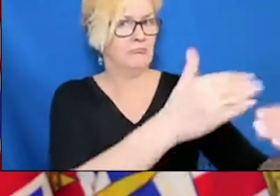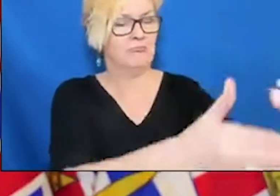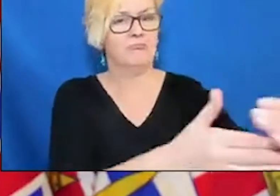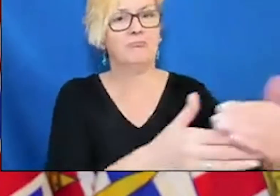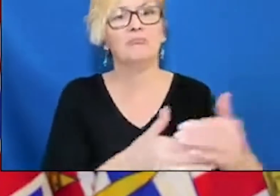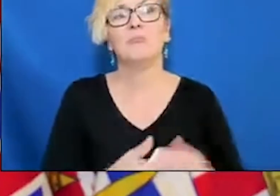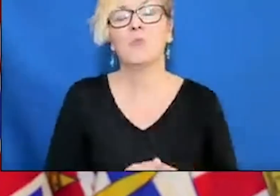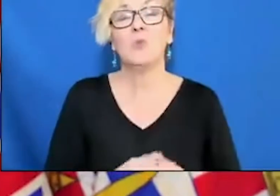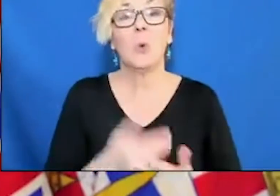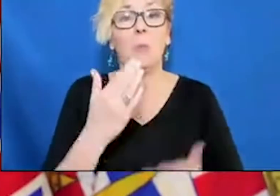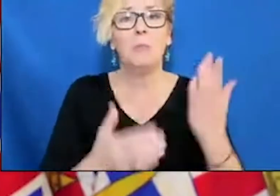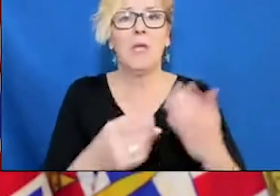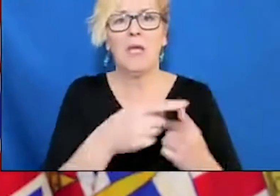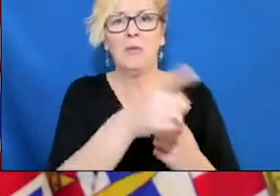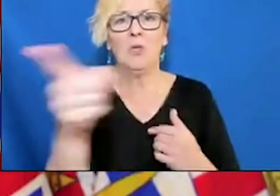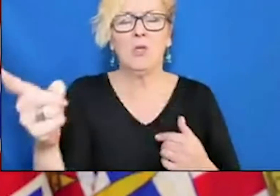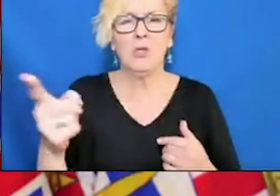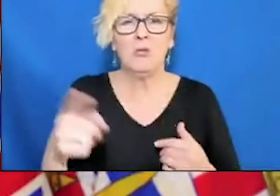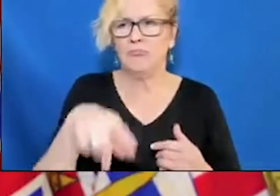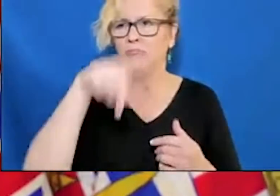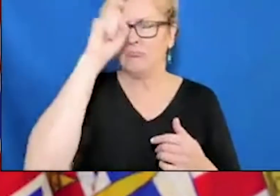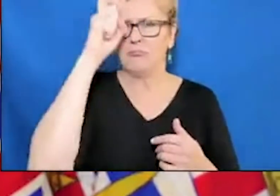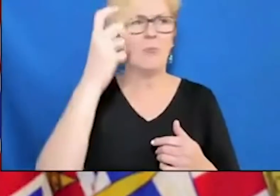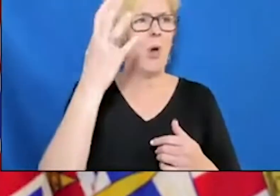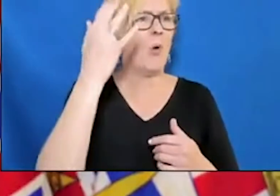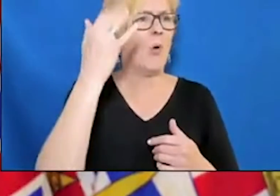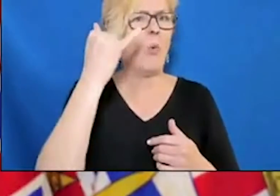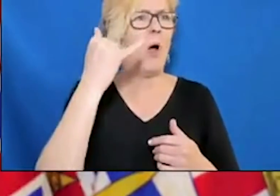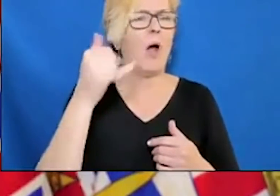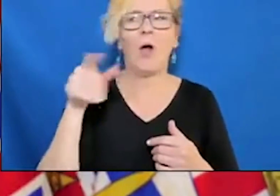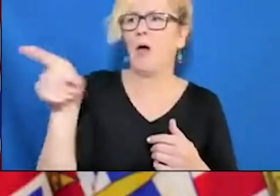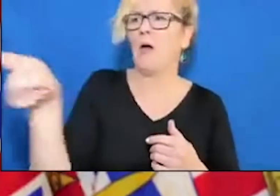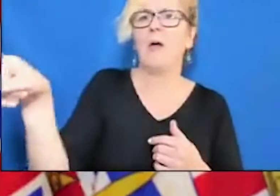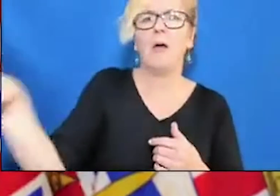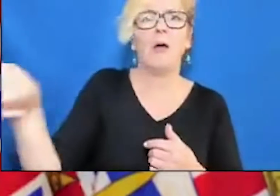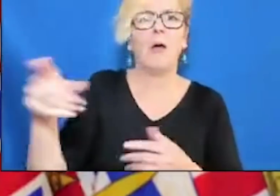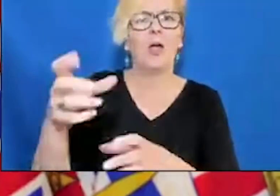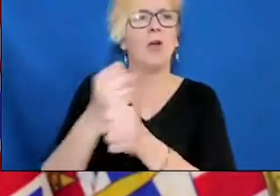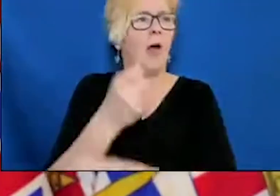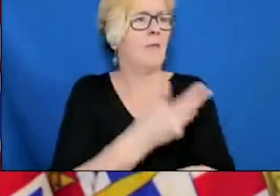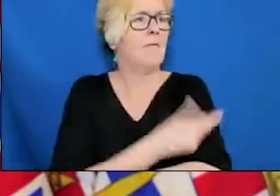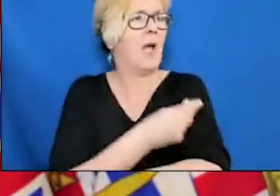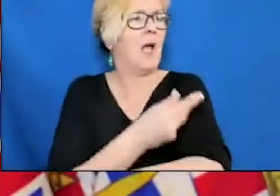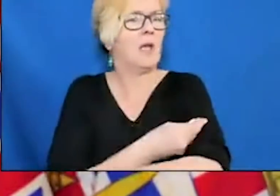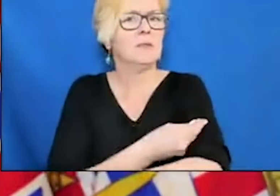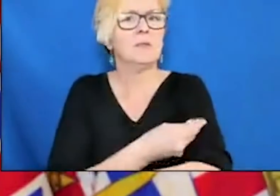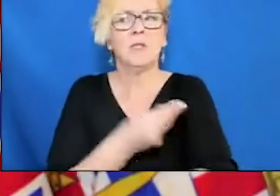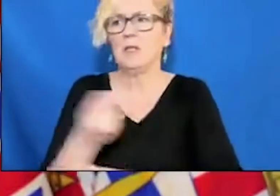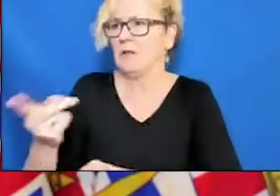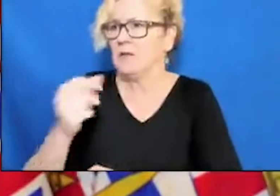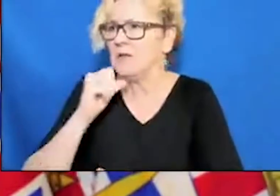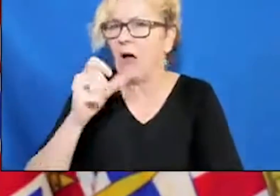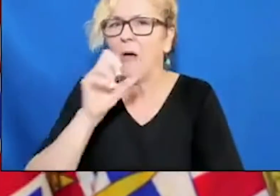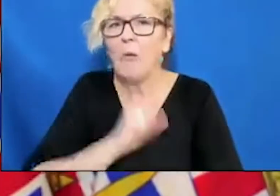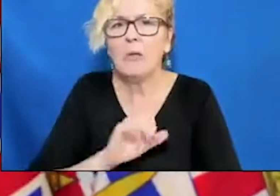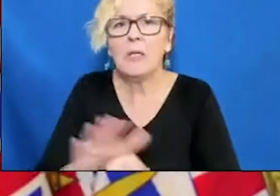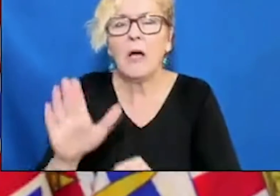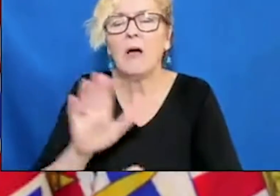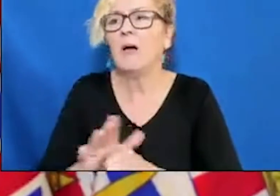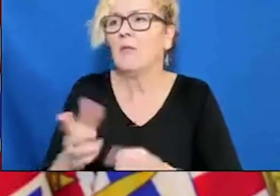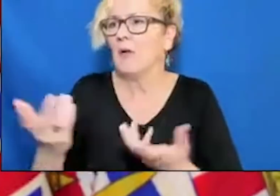happen, protects all of us and increases all of our protection and moves us all that bit further along the